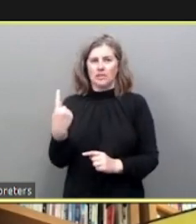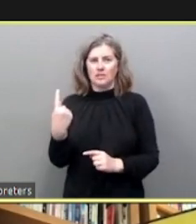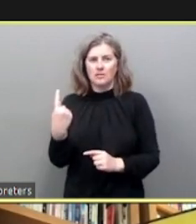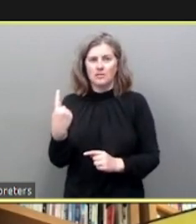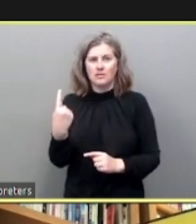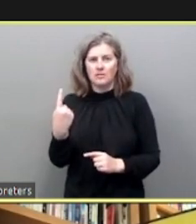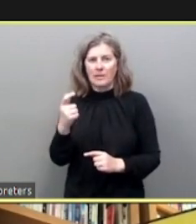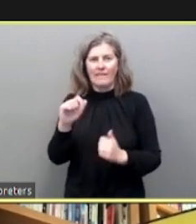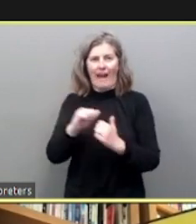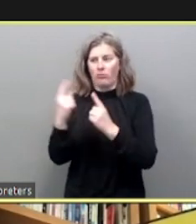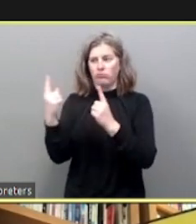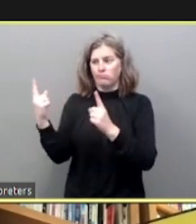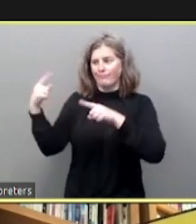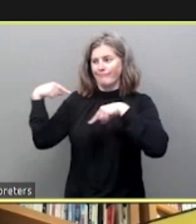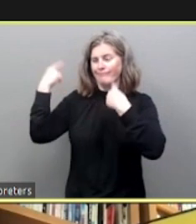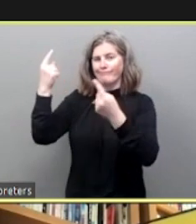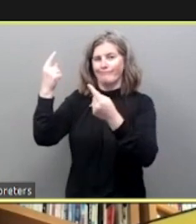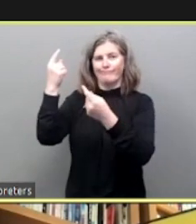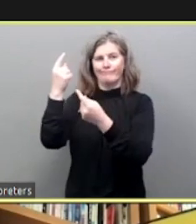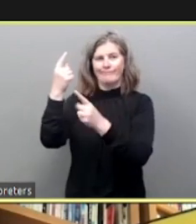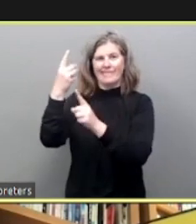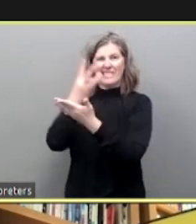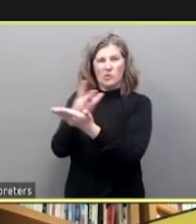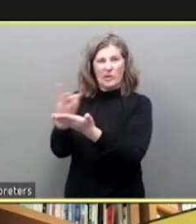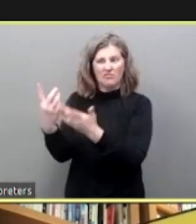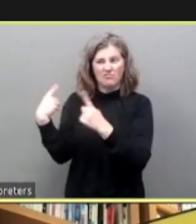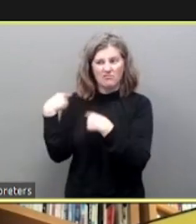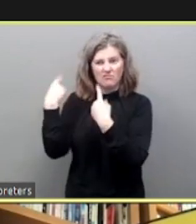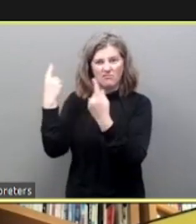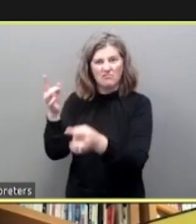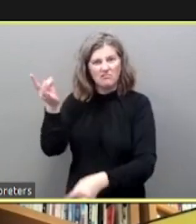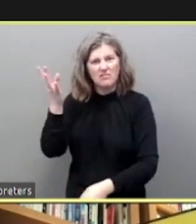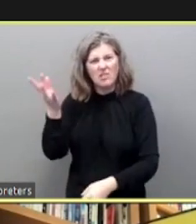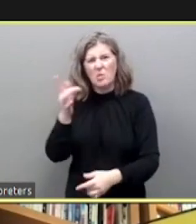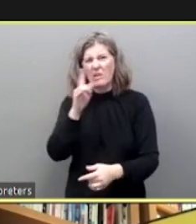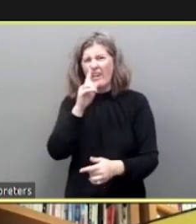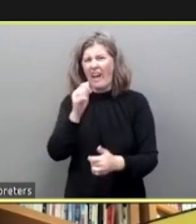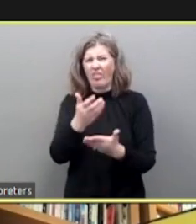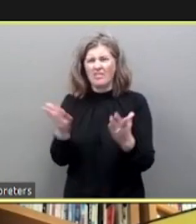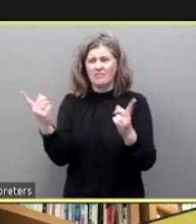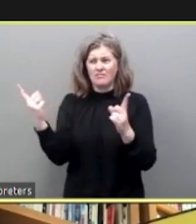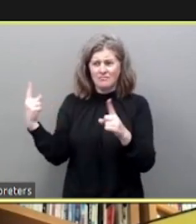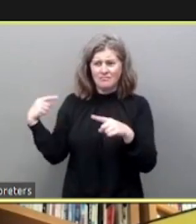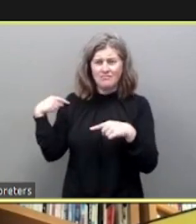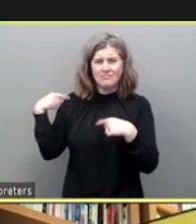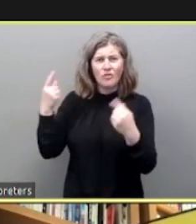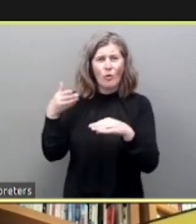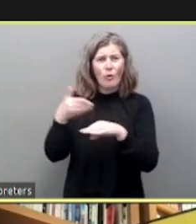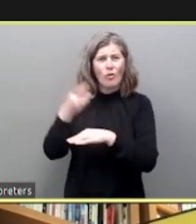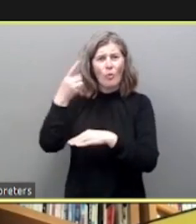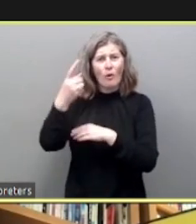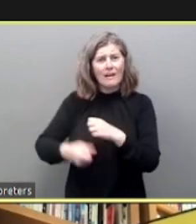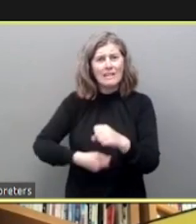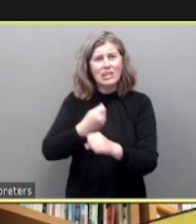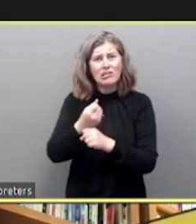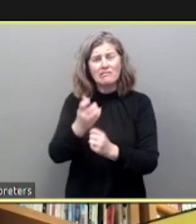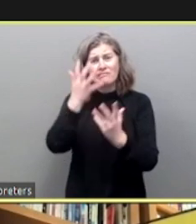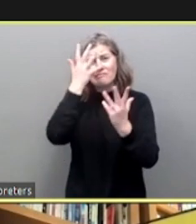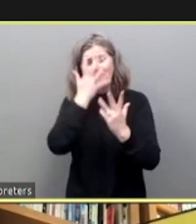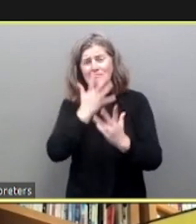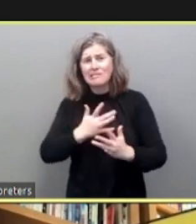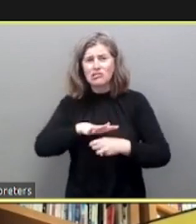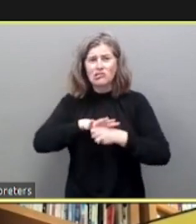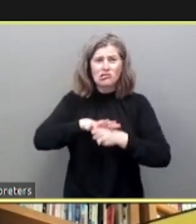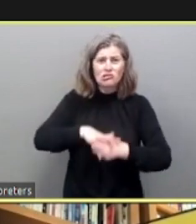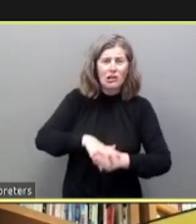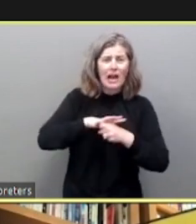of how things have been over the past 6 weeks, but really how things have been for over a year and the kind of stress and strain